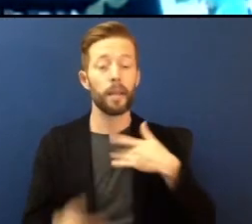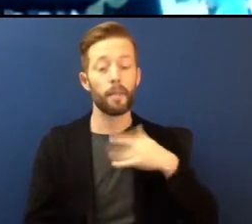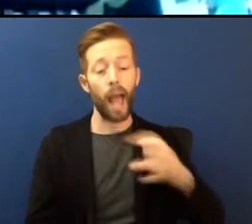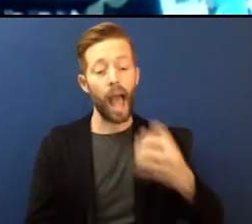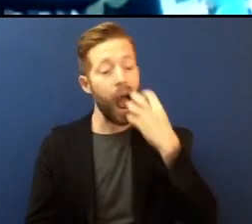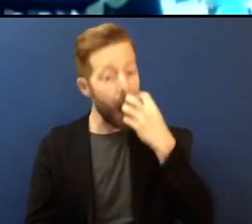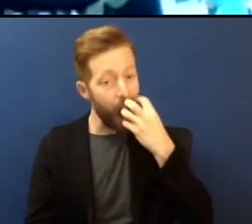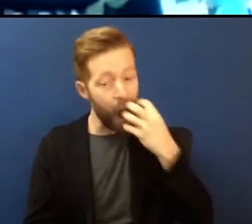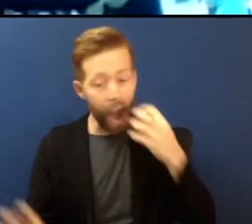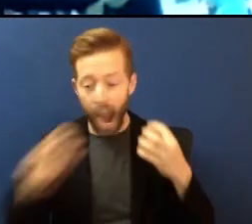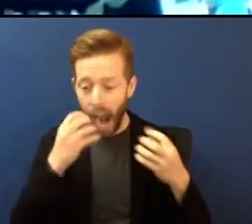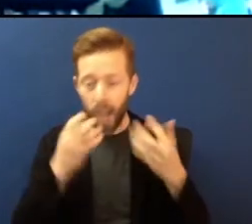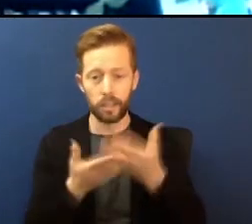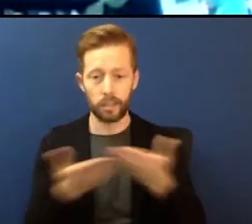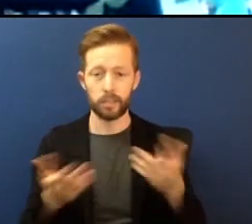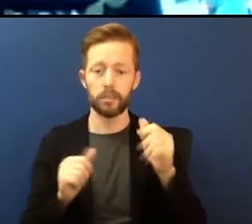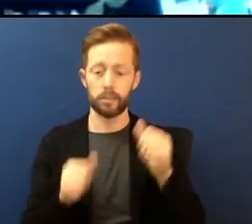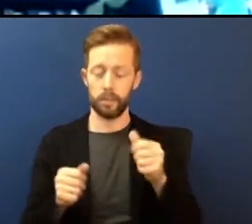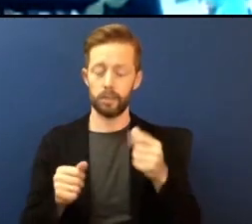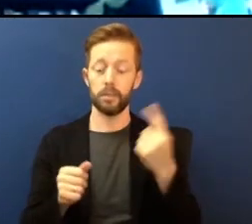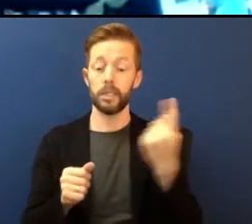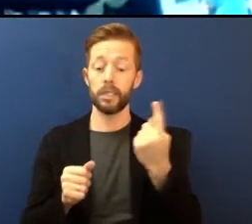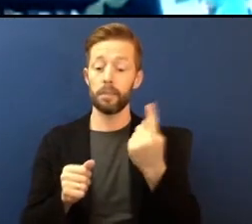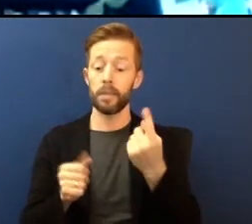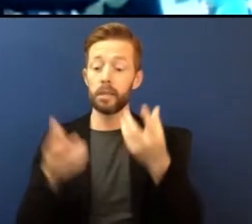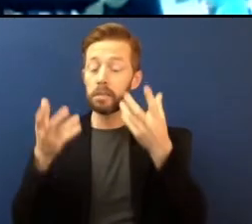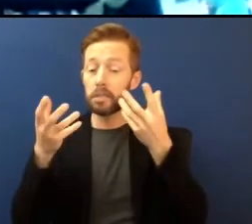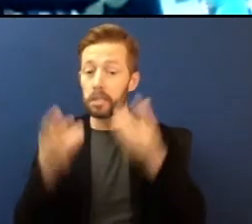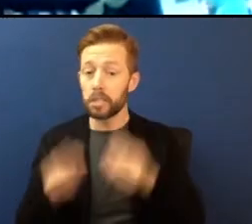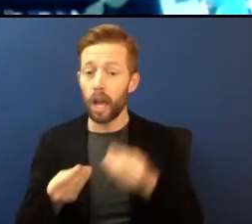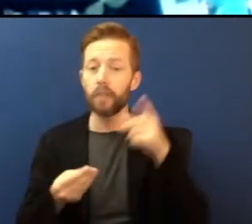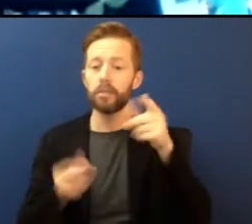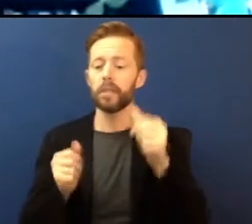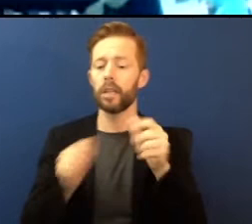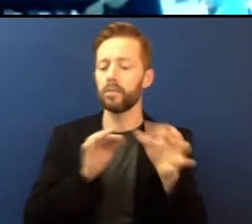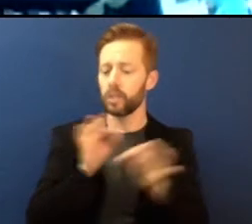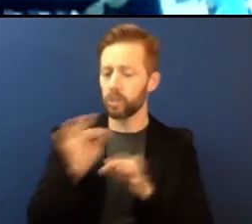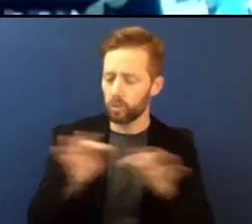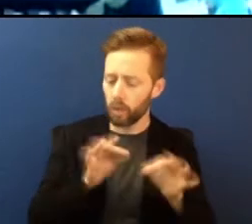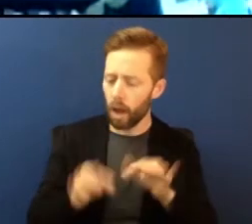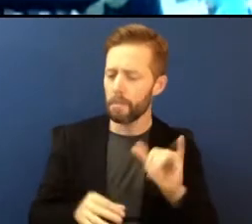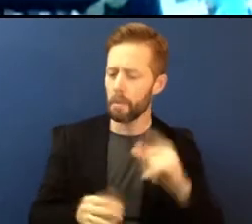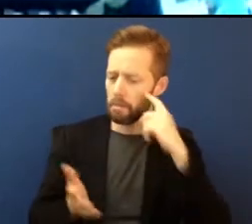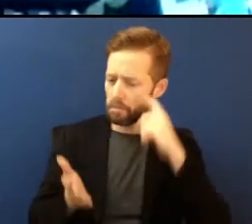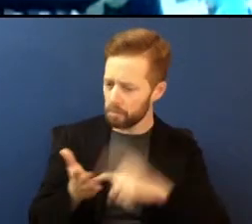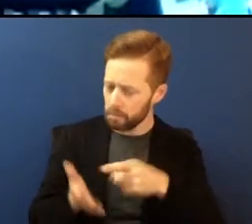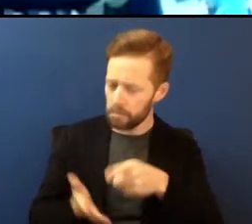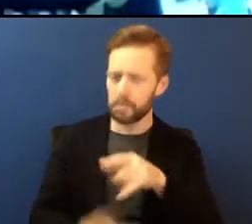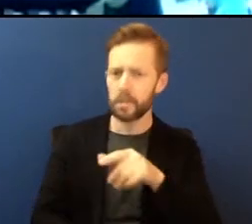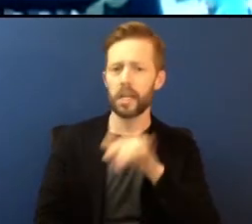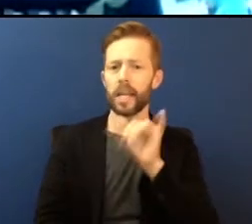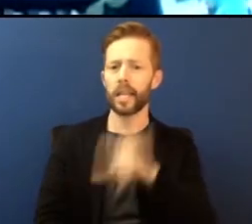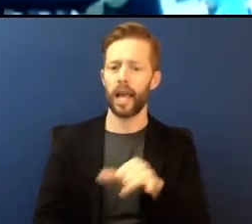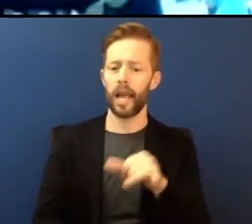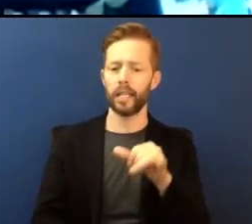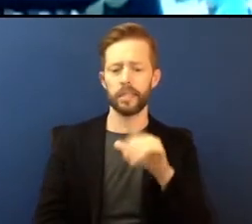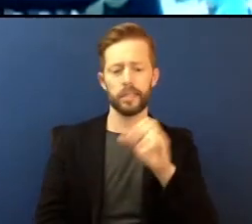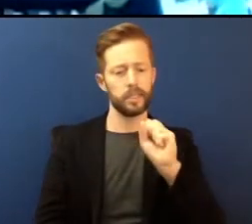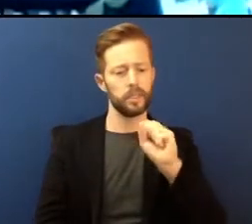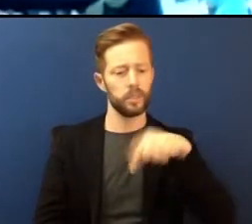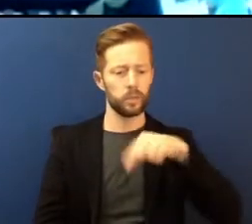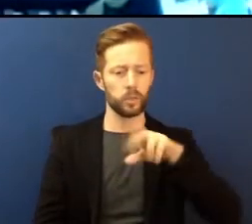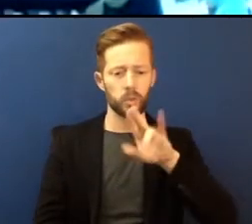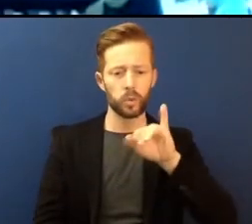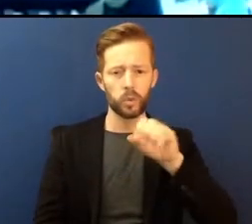infants always want to put things in their mouth, and you can put some soft thing in their mouth, and you can describe the attribute that they're having.